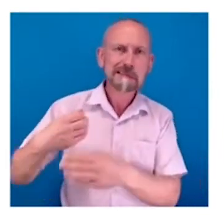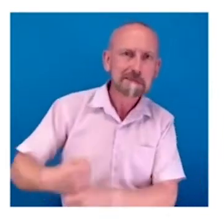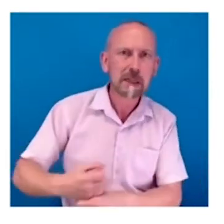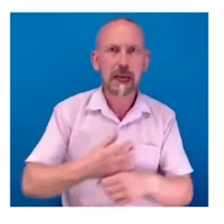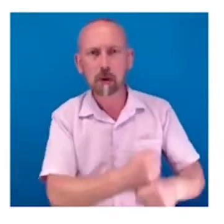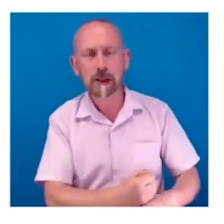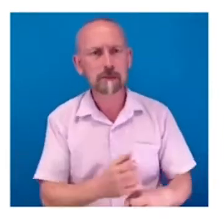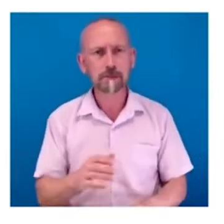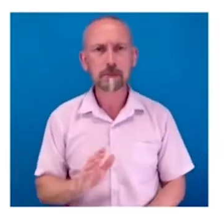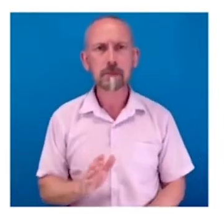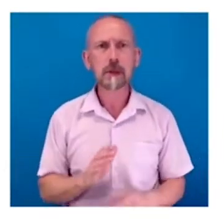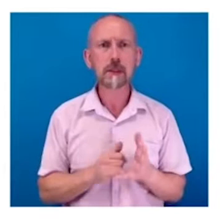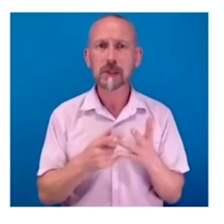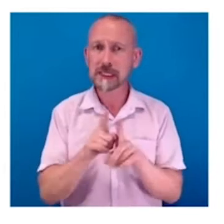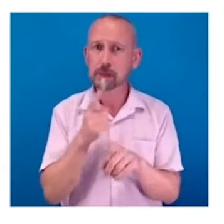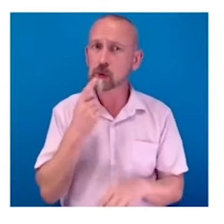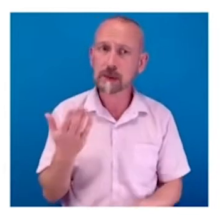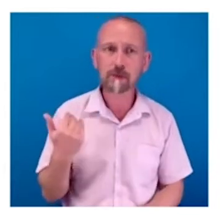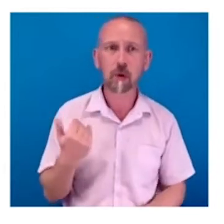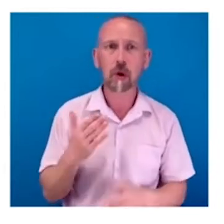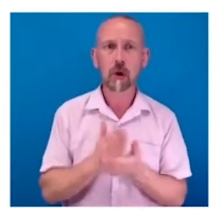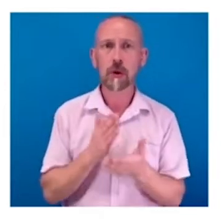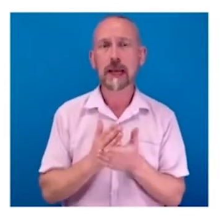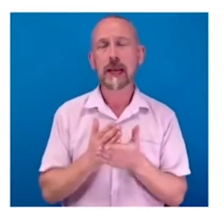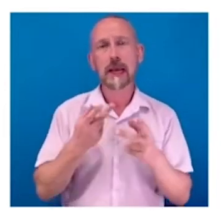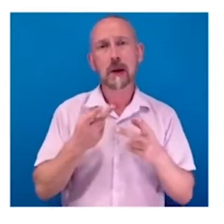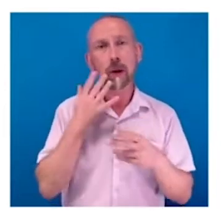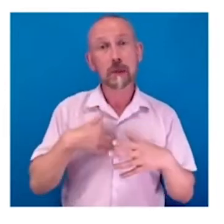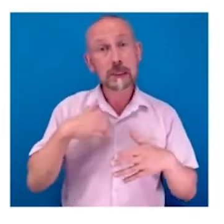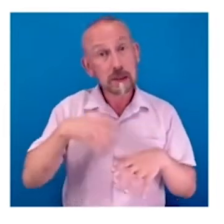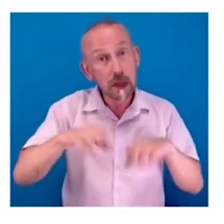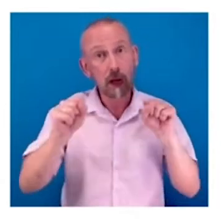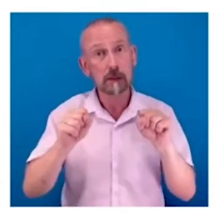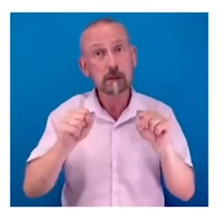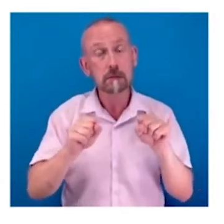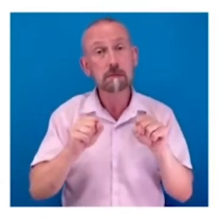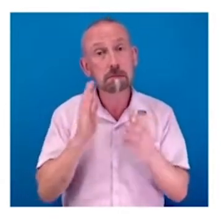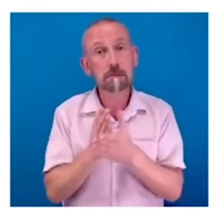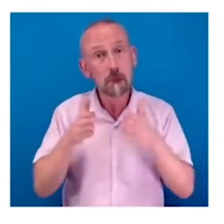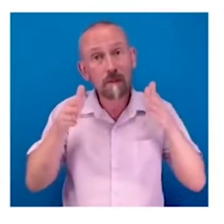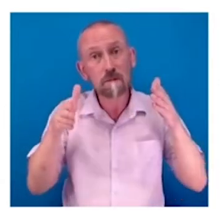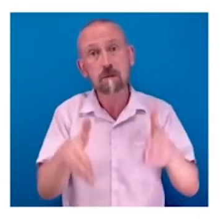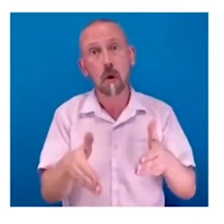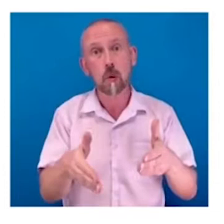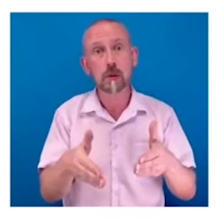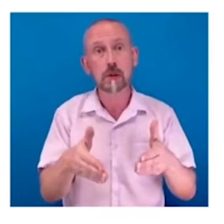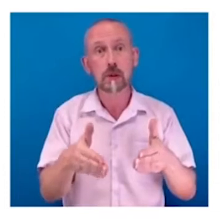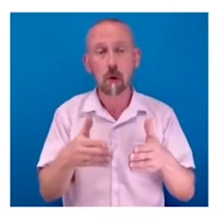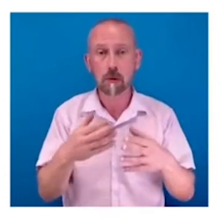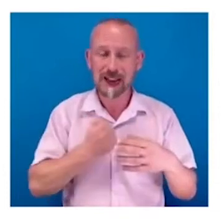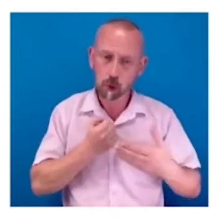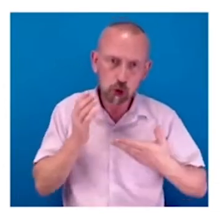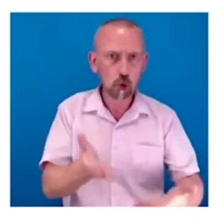mentioned, but where our focus in the beginning was very much focused on our purpose and providing